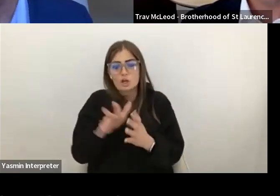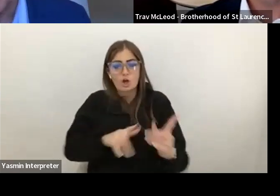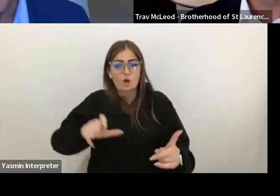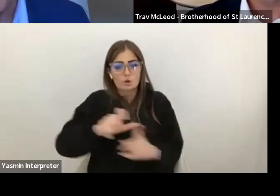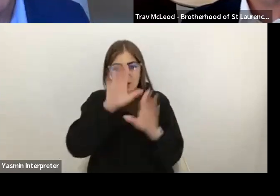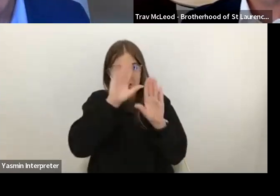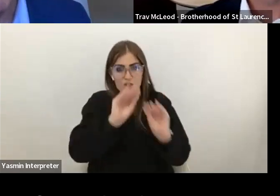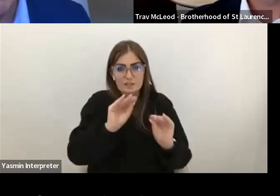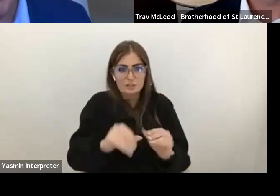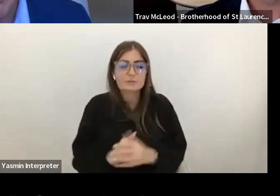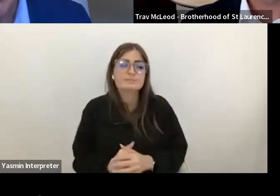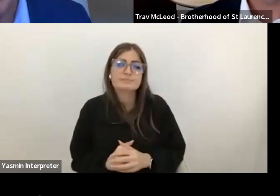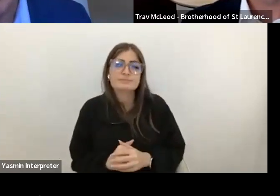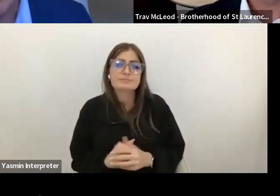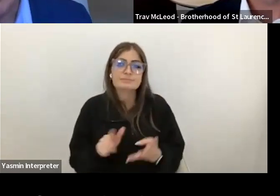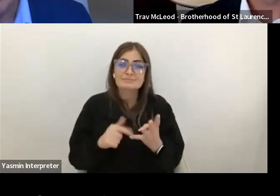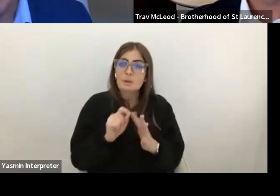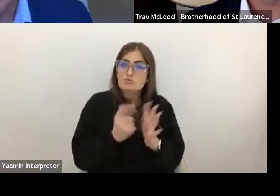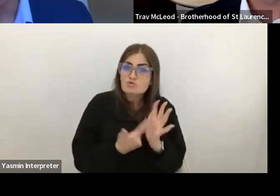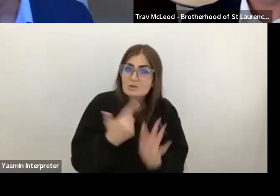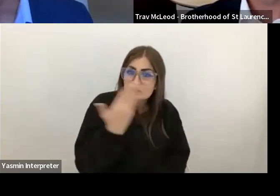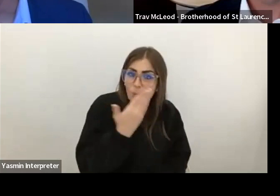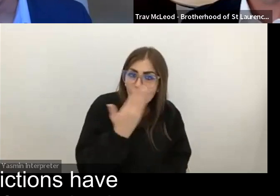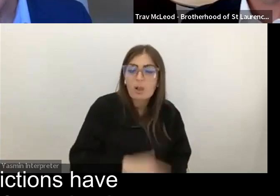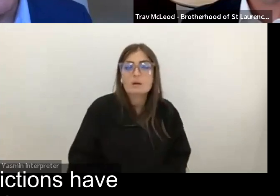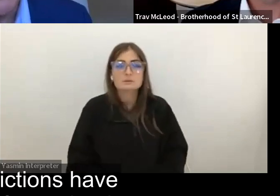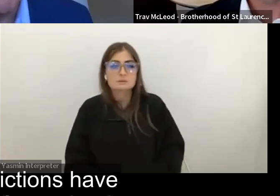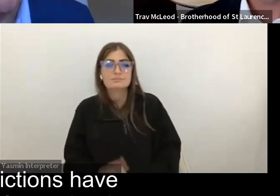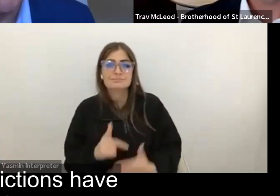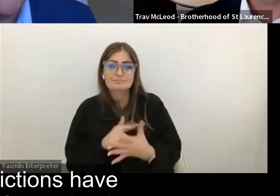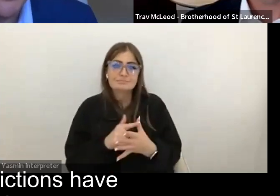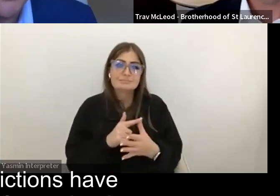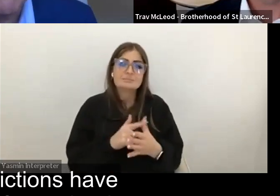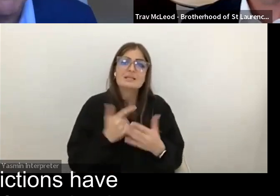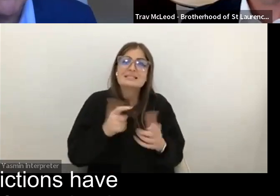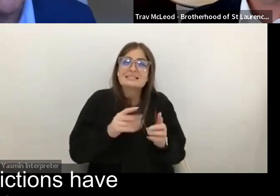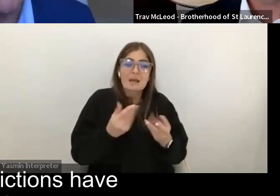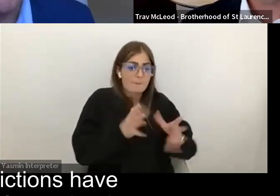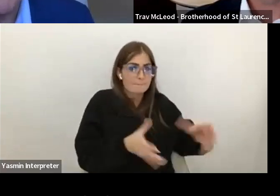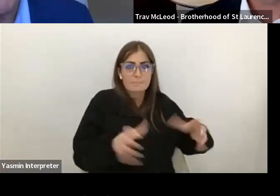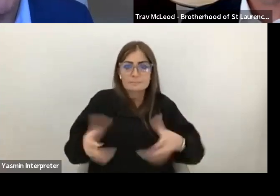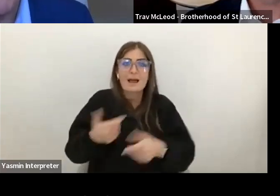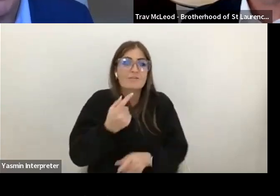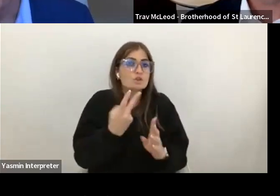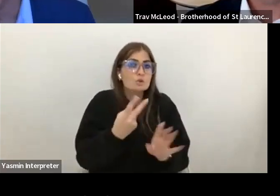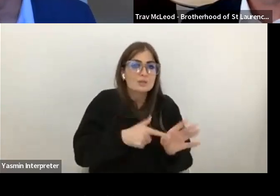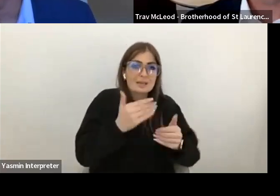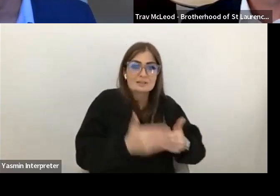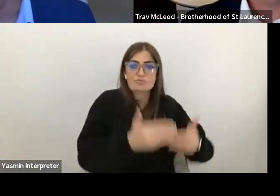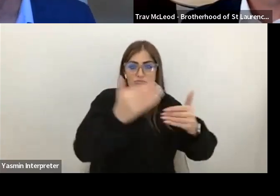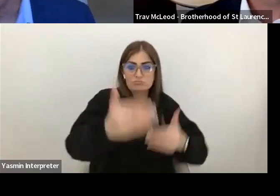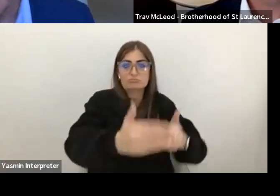care, a certain amount of preschool. Some jurisdictions have 2 years of preschool or moving towards